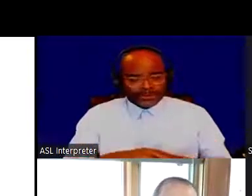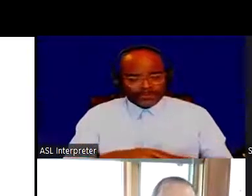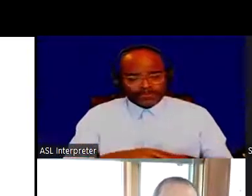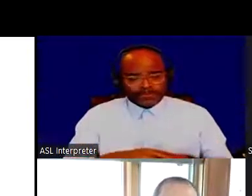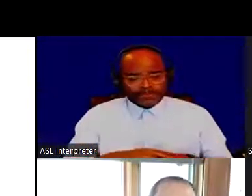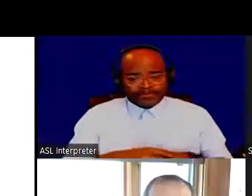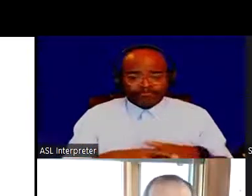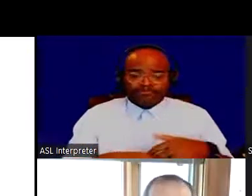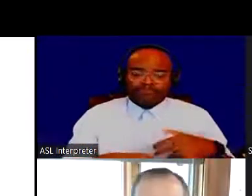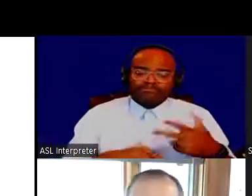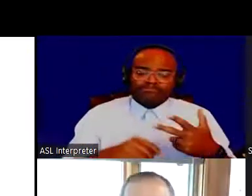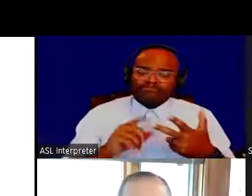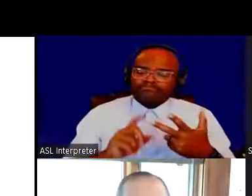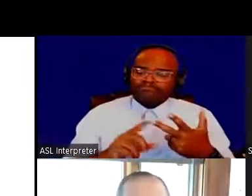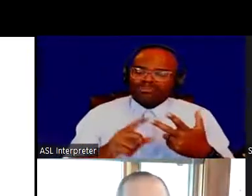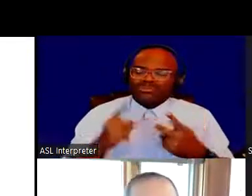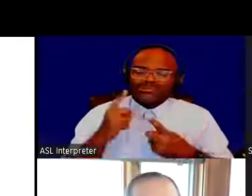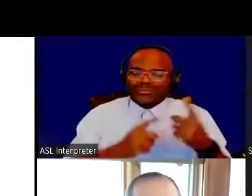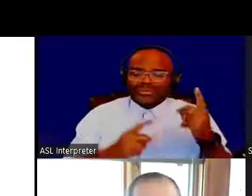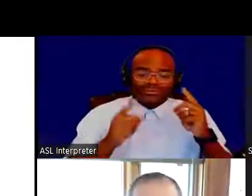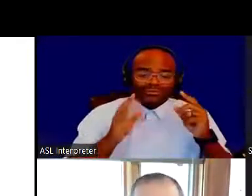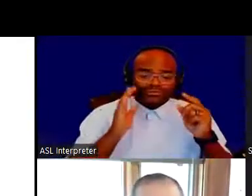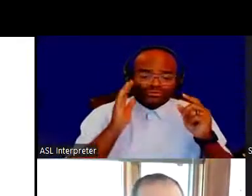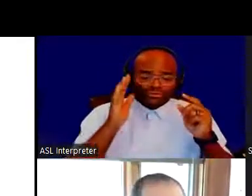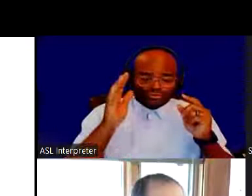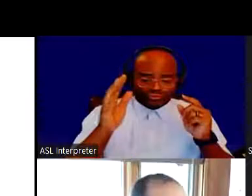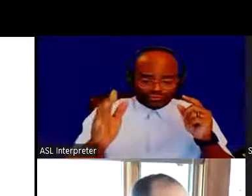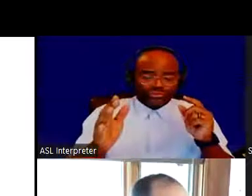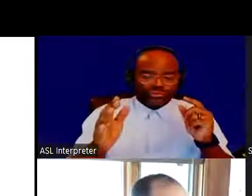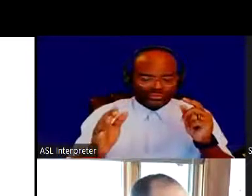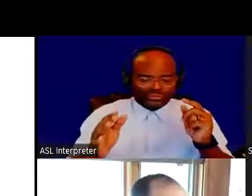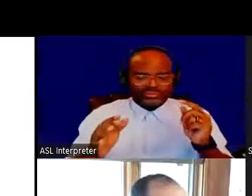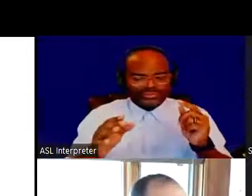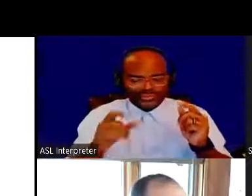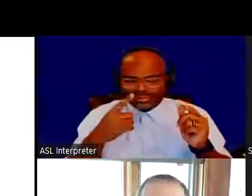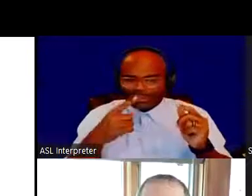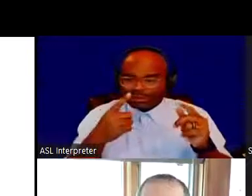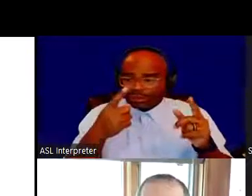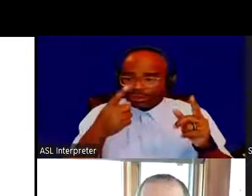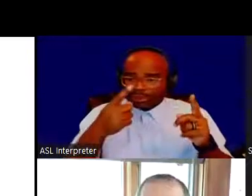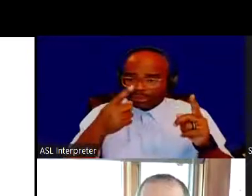And when visioning the future, there's not always a shared understanding of success.